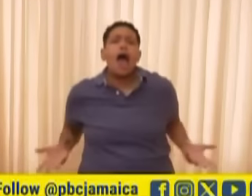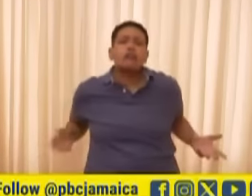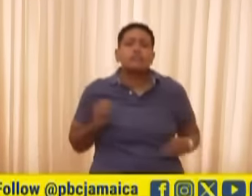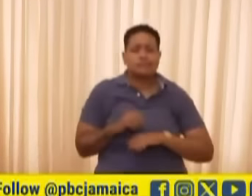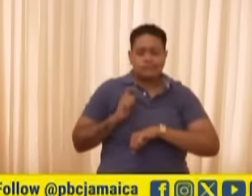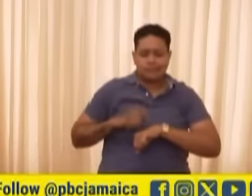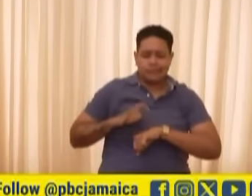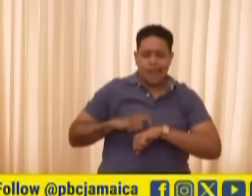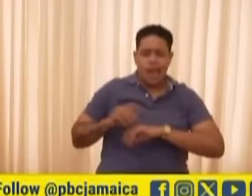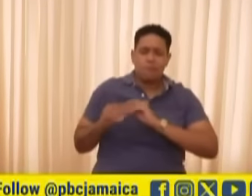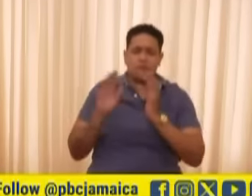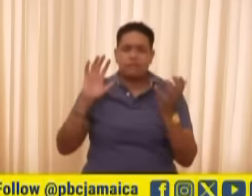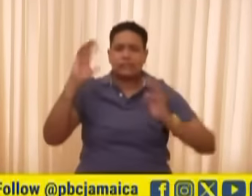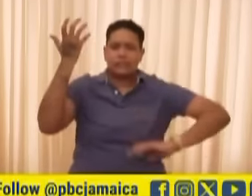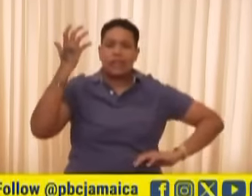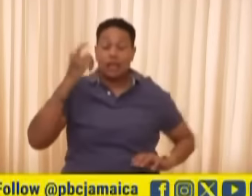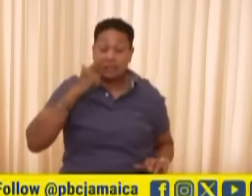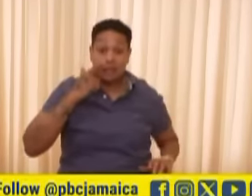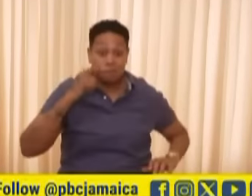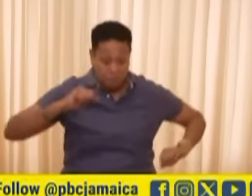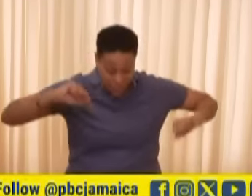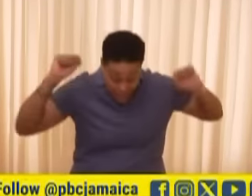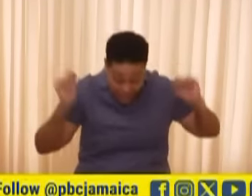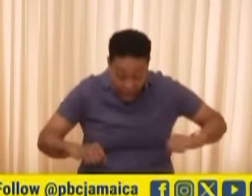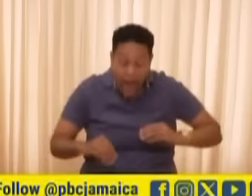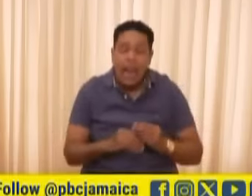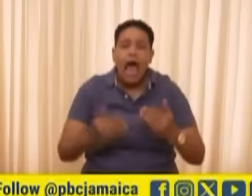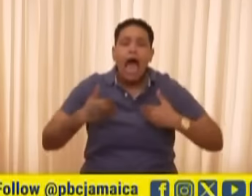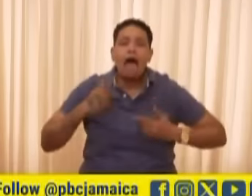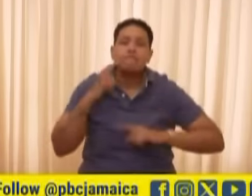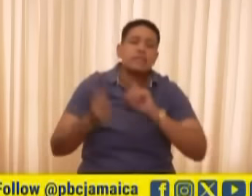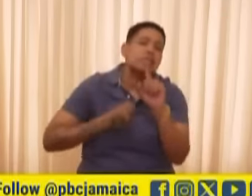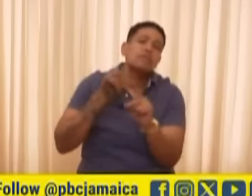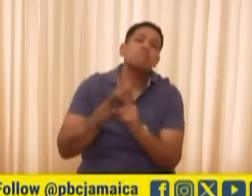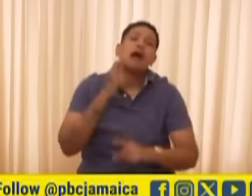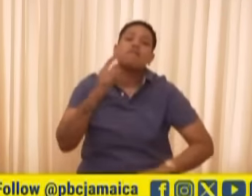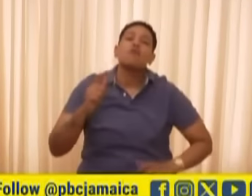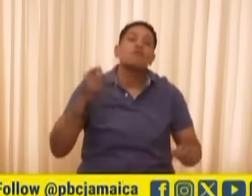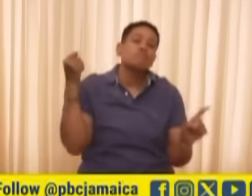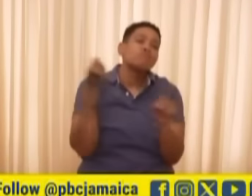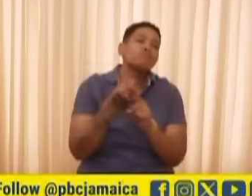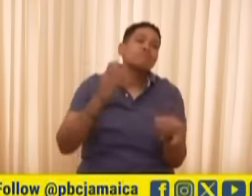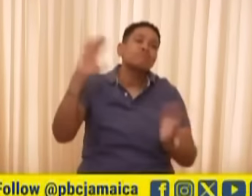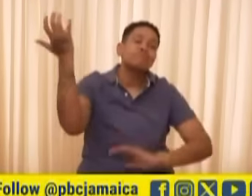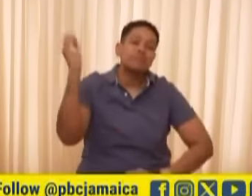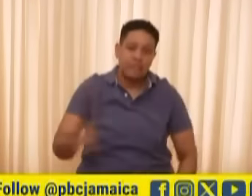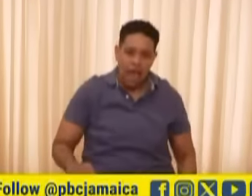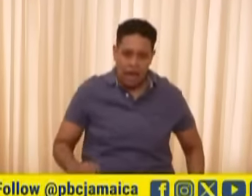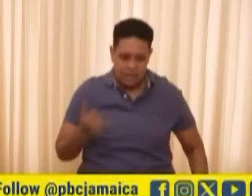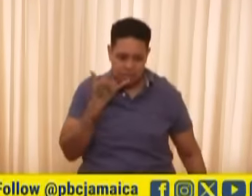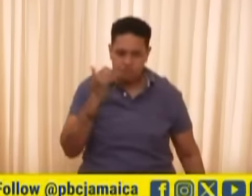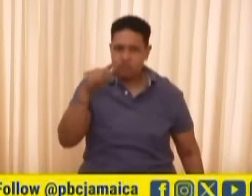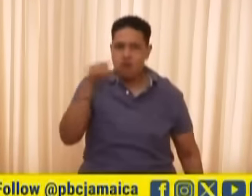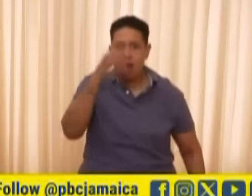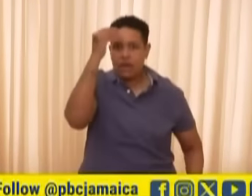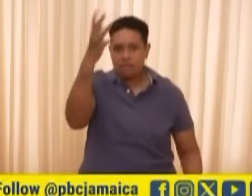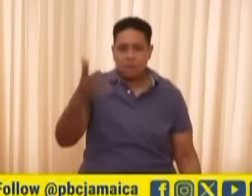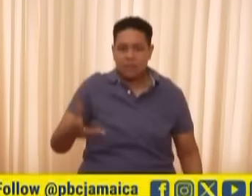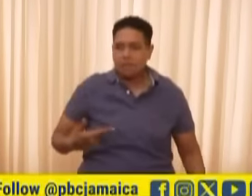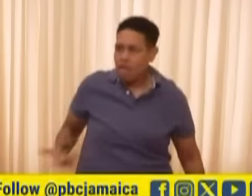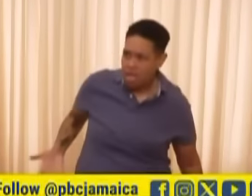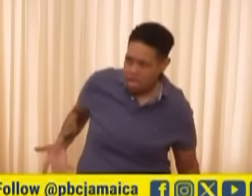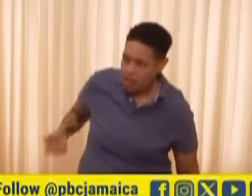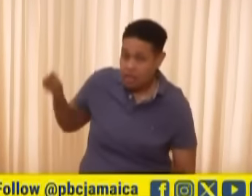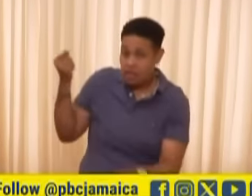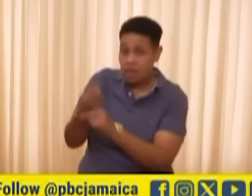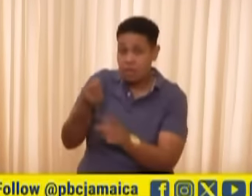the time of a disaster can have impactful consequences and can impact the